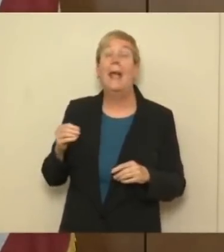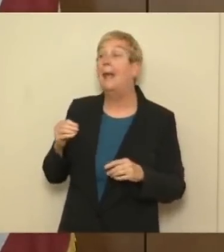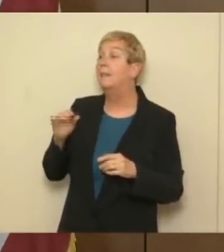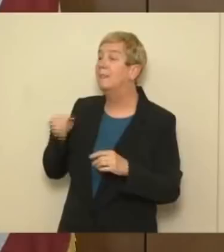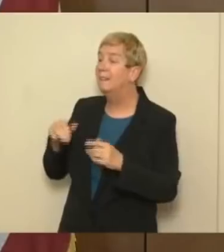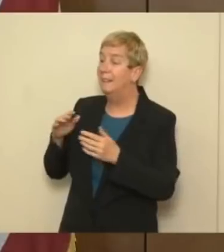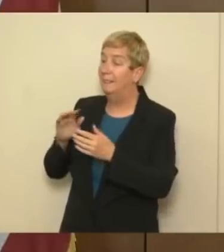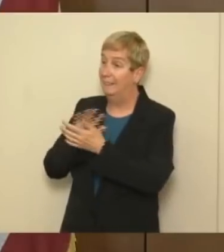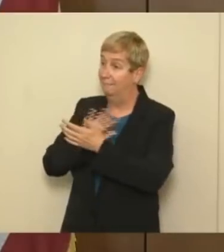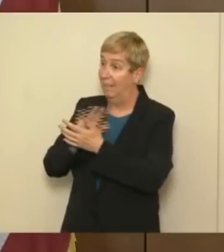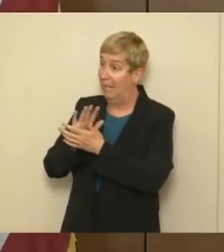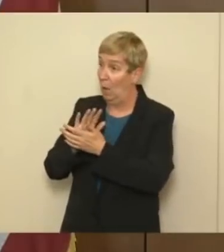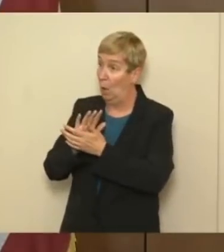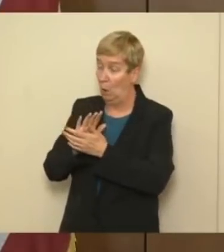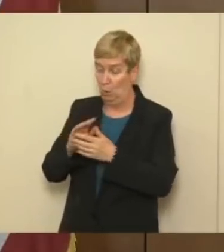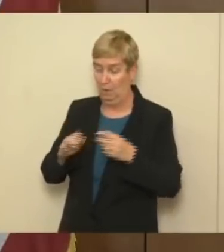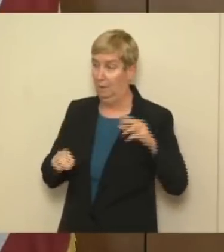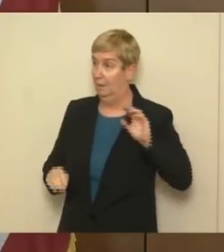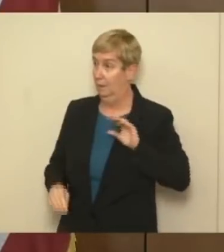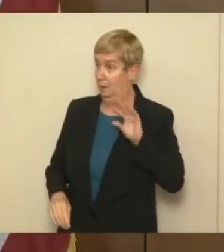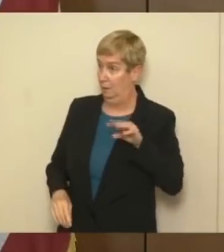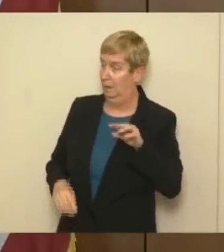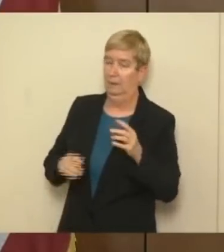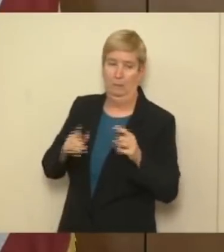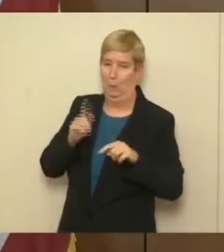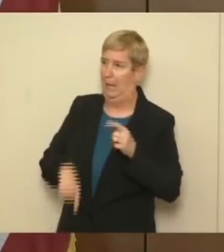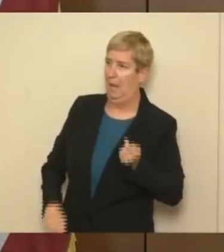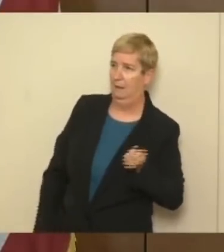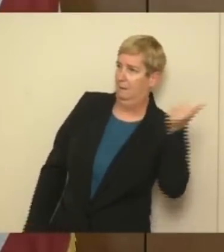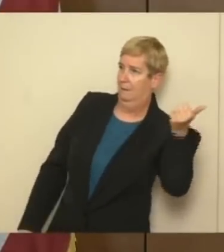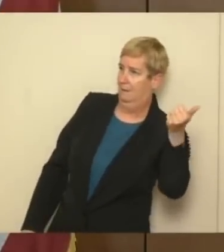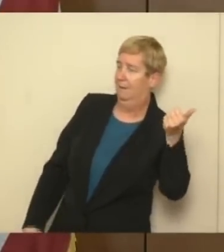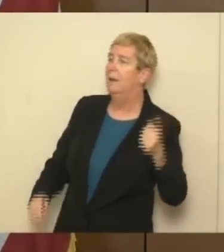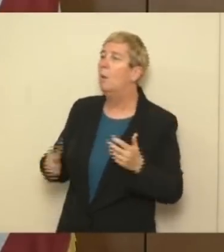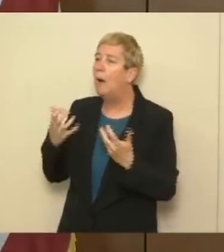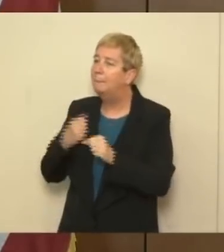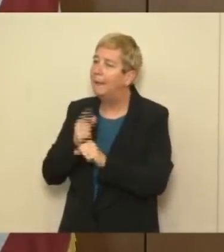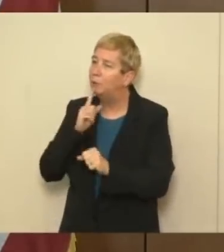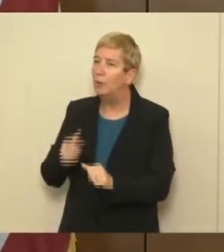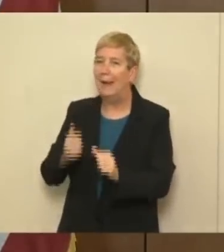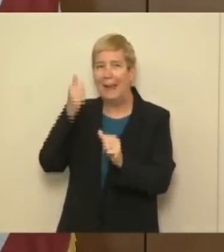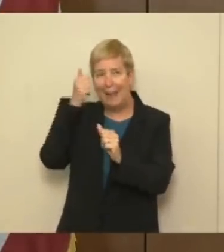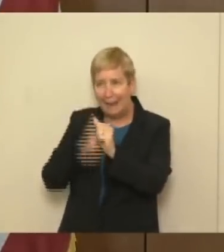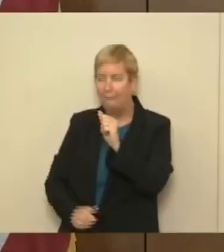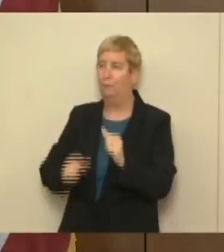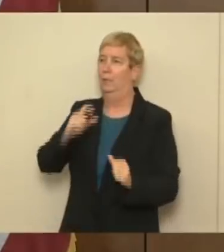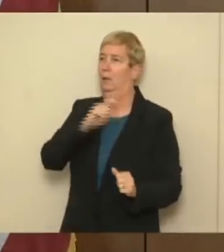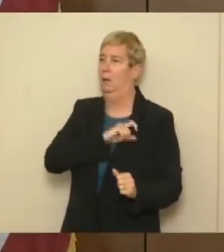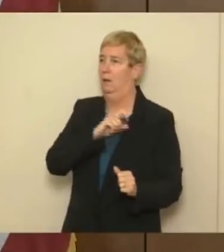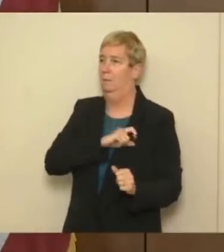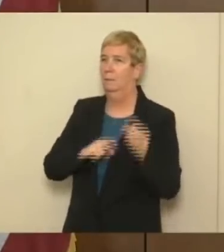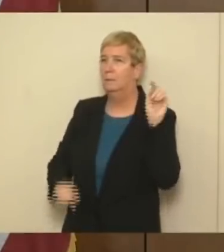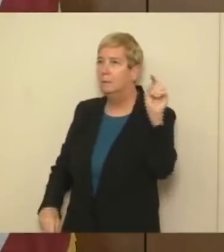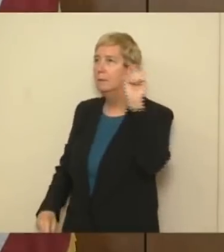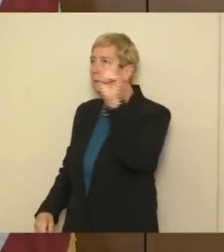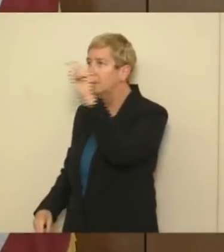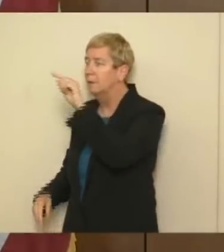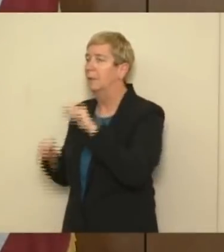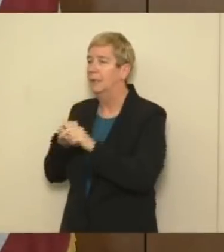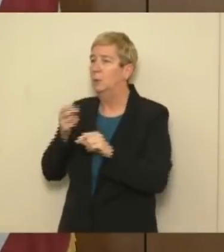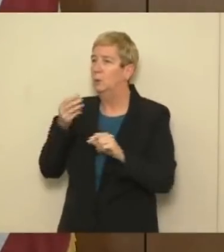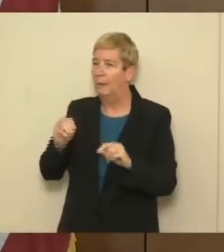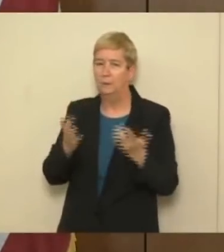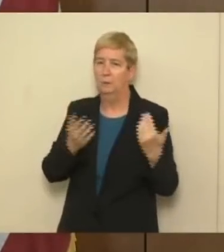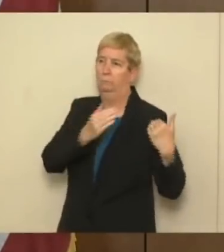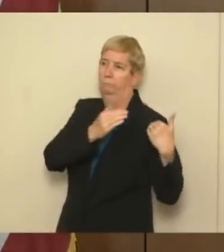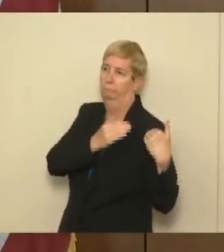video footage, and want to make sure that every law enforcement entity is accountable in the state of New Mexico, and that we're